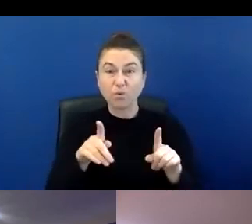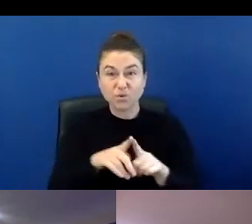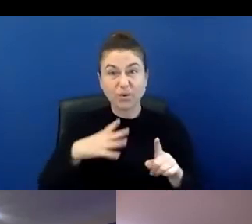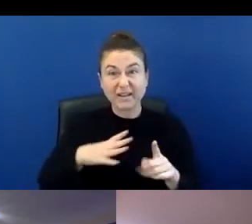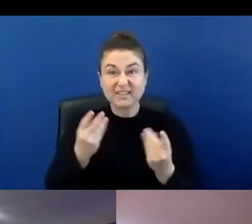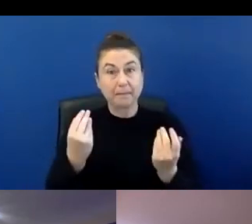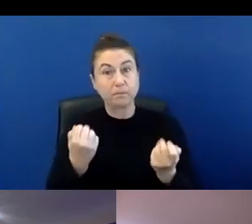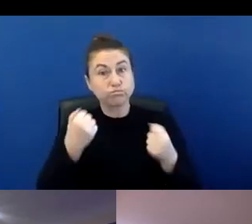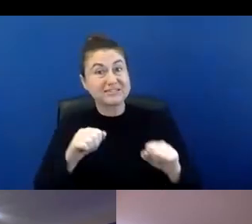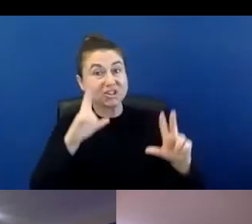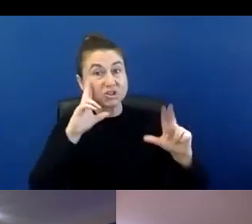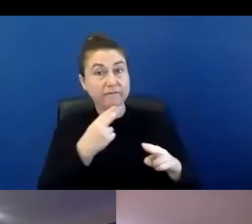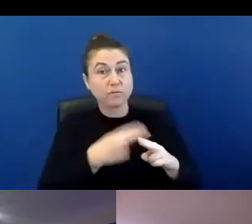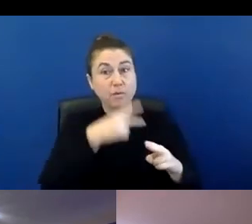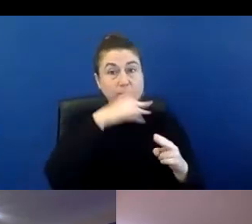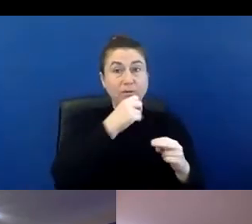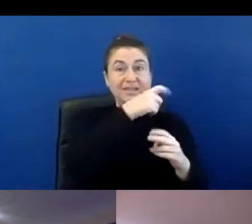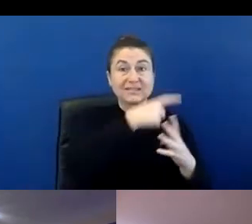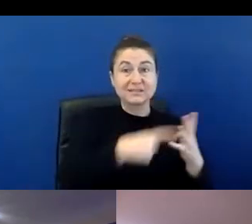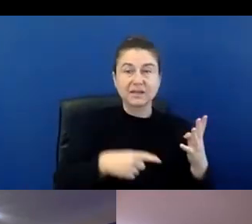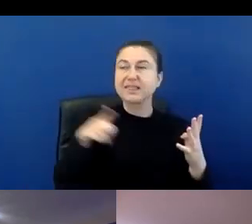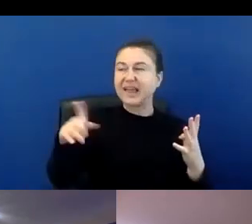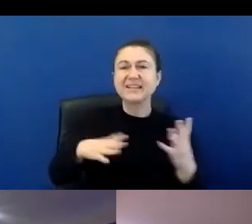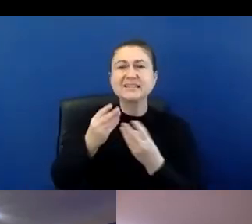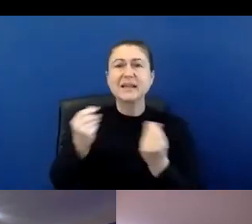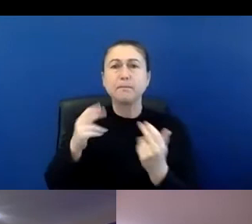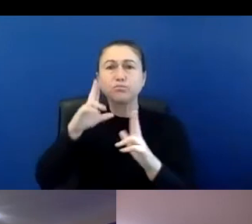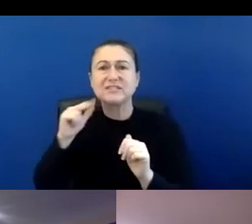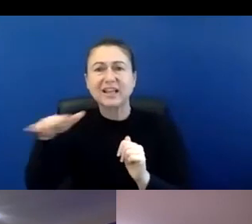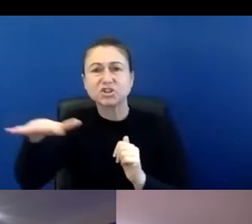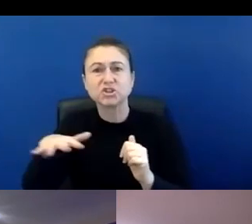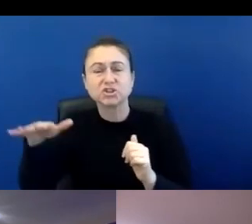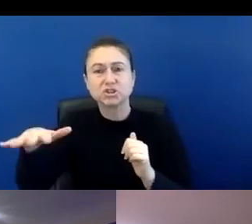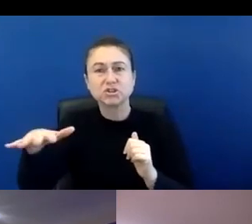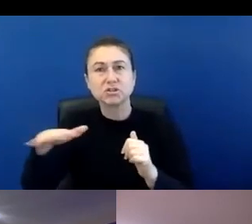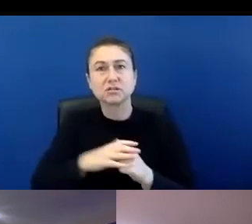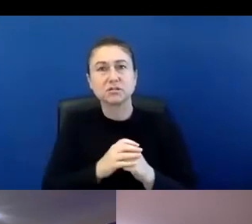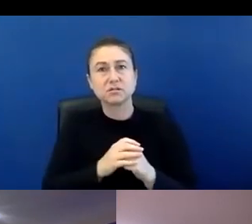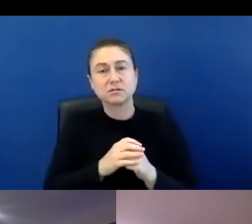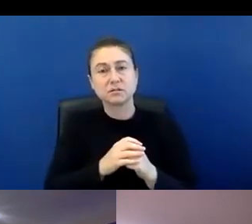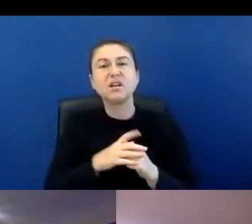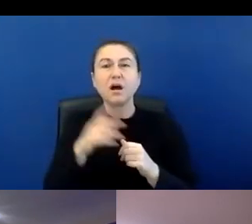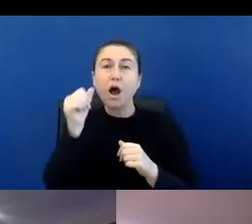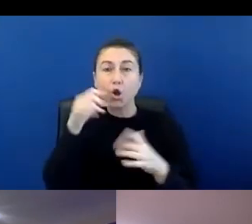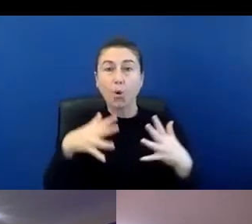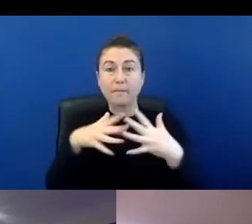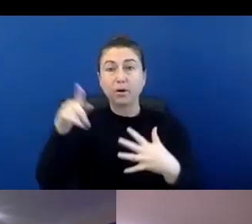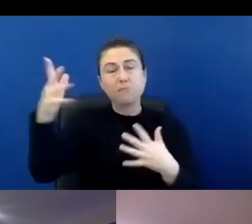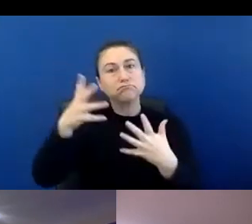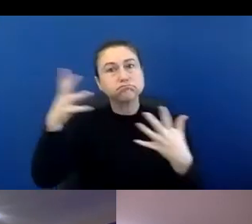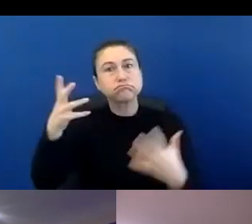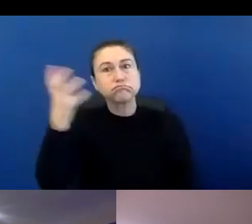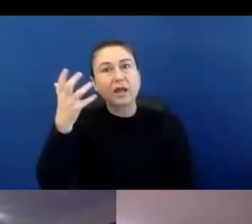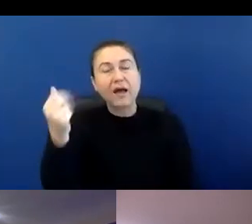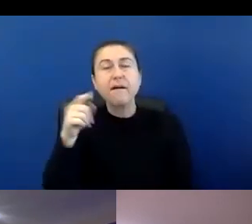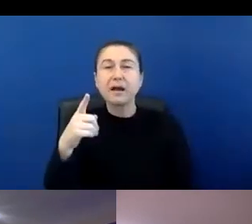people with disabilities when they make a claim. And it's not necessarily written in law, but there is precedence over there. But the big thing is